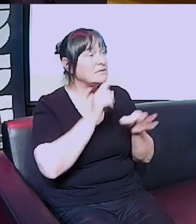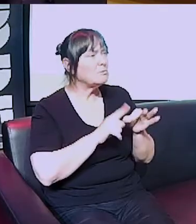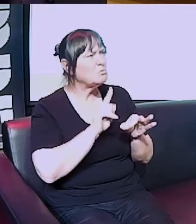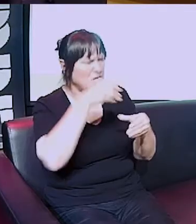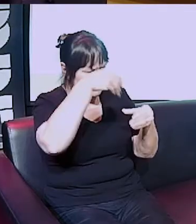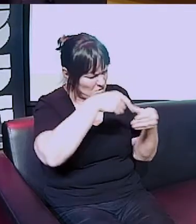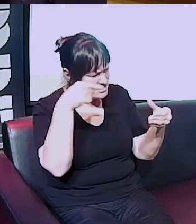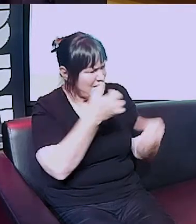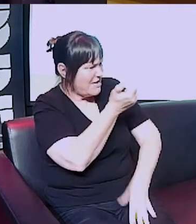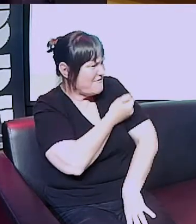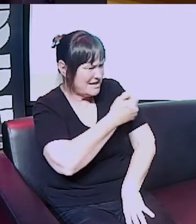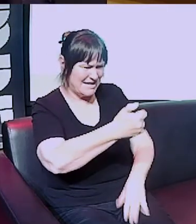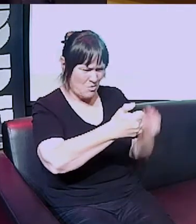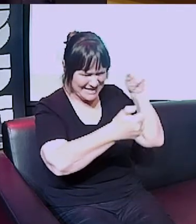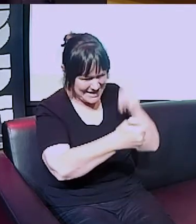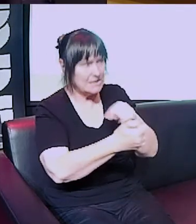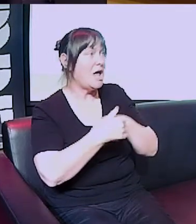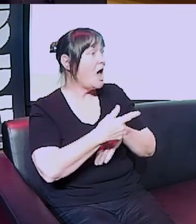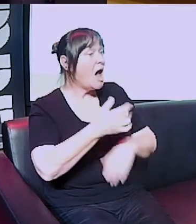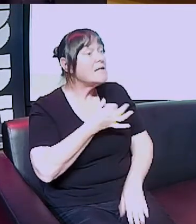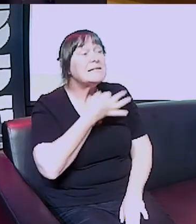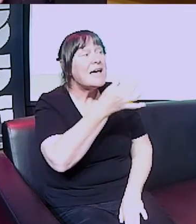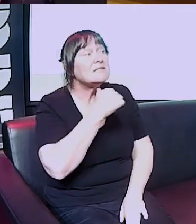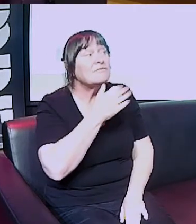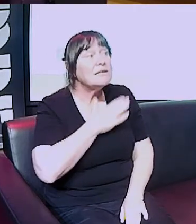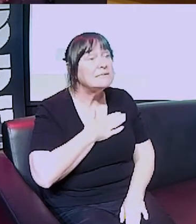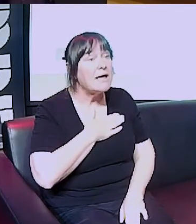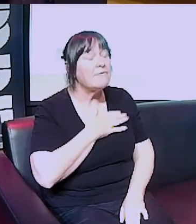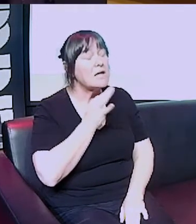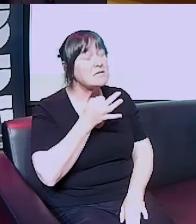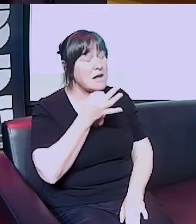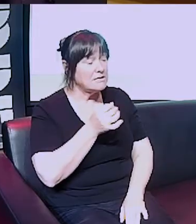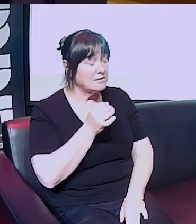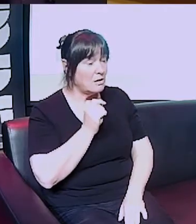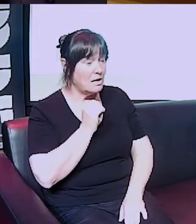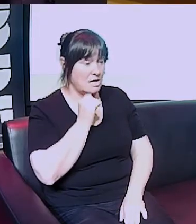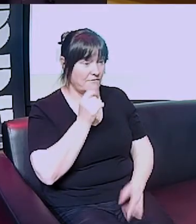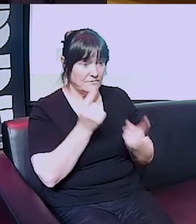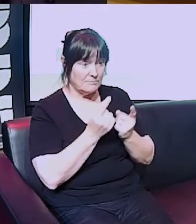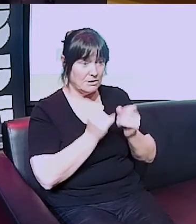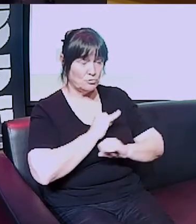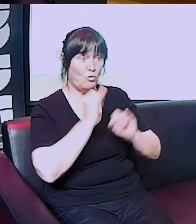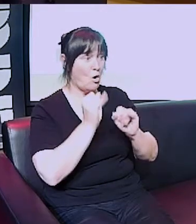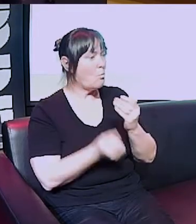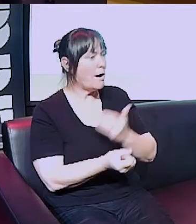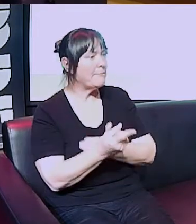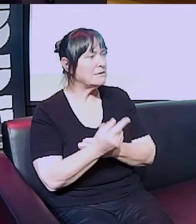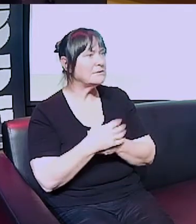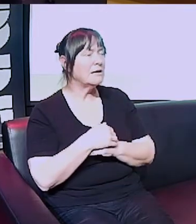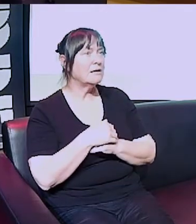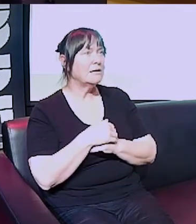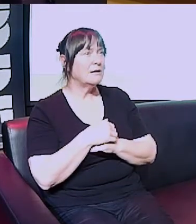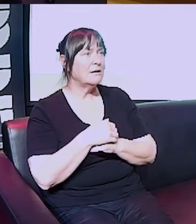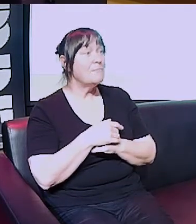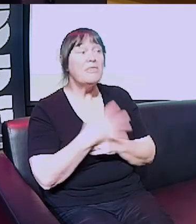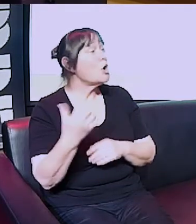them? Are they safe? What happens when things go wrong? But the answer to the second one, they don't have